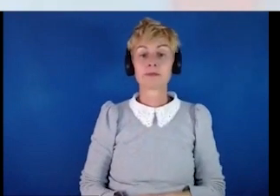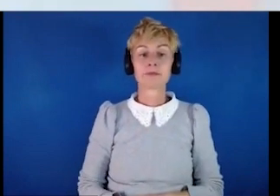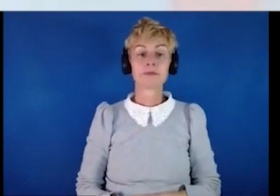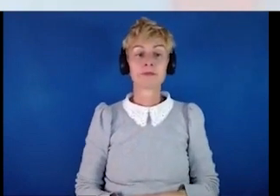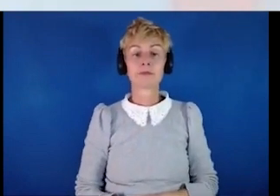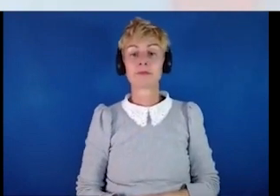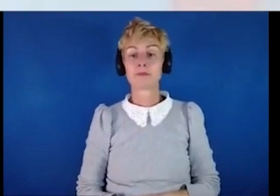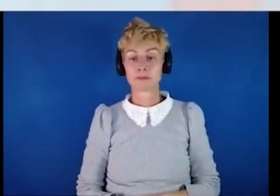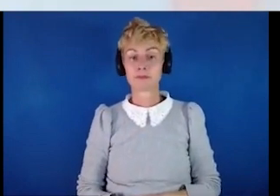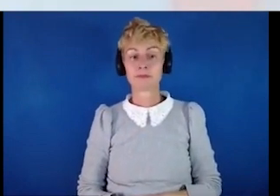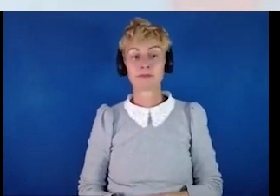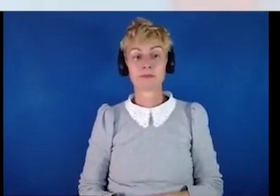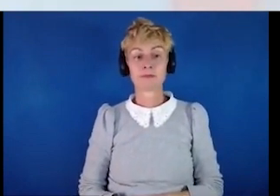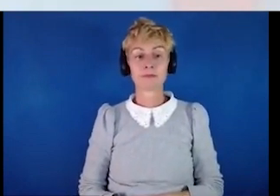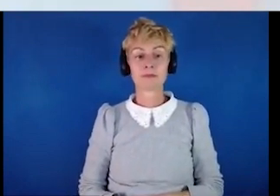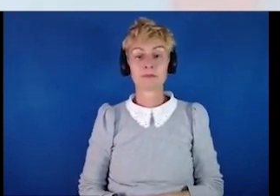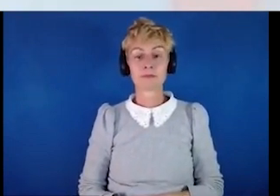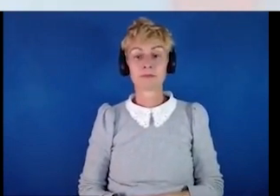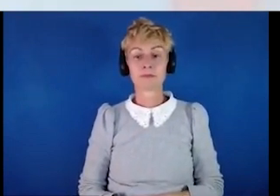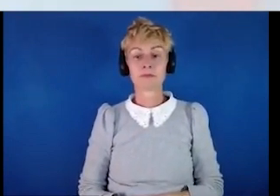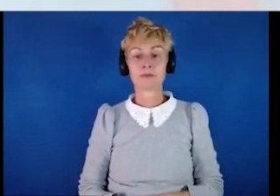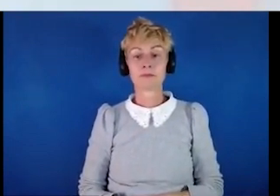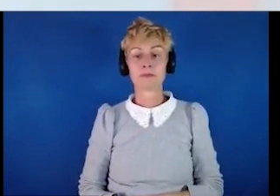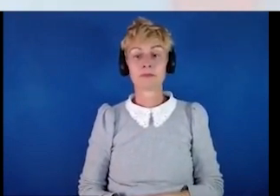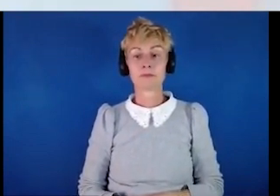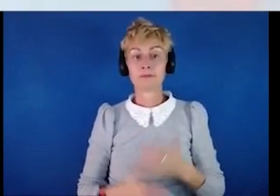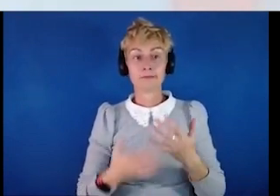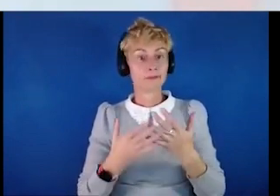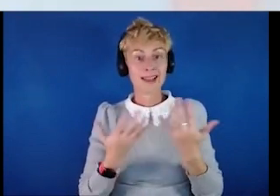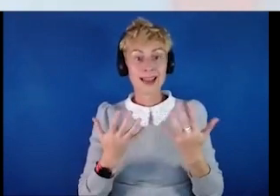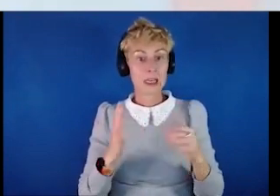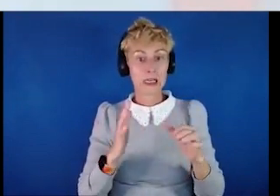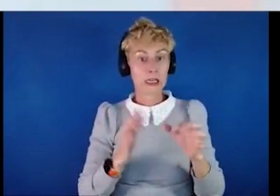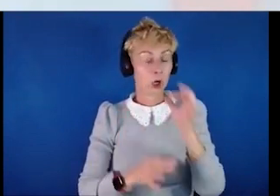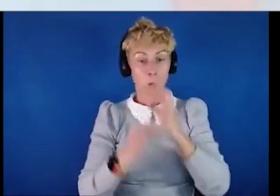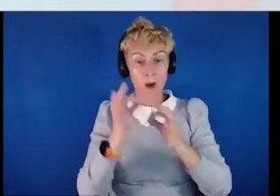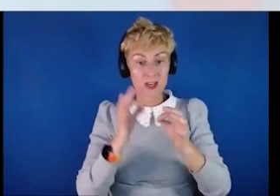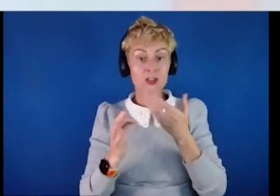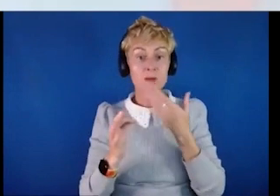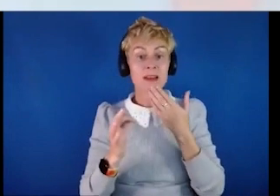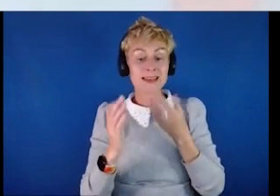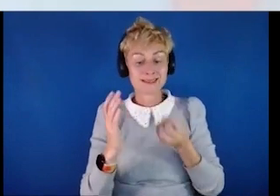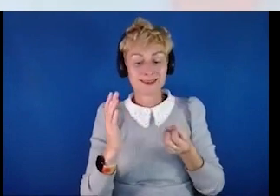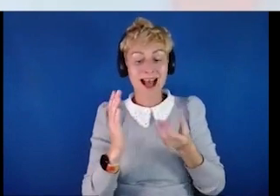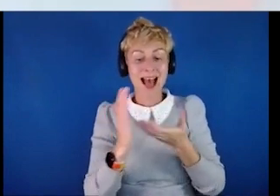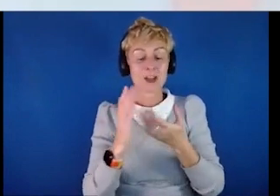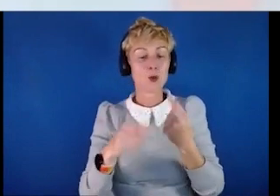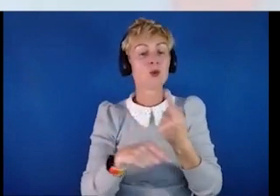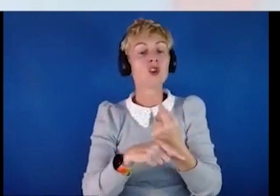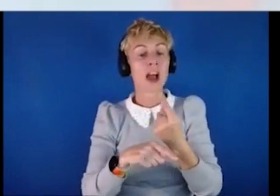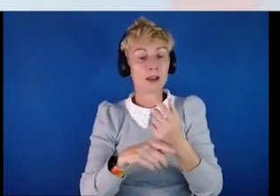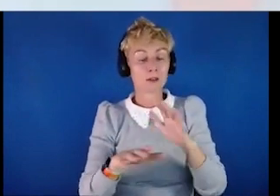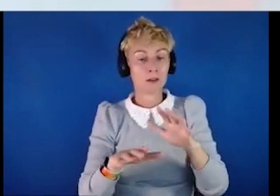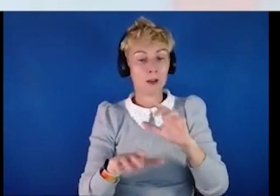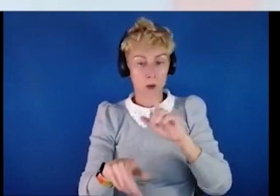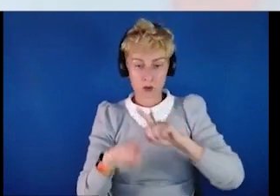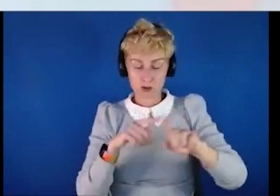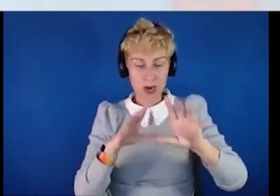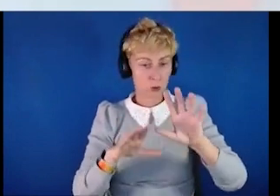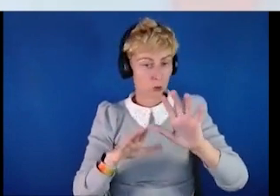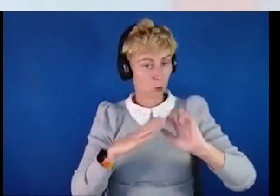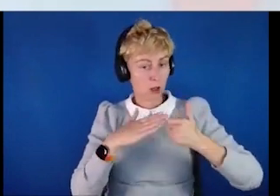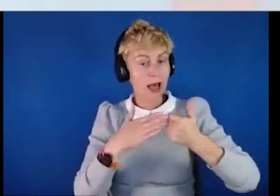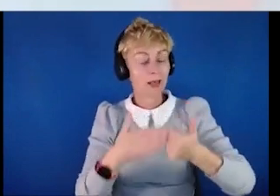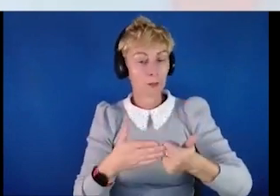Thank you so much, Nathan. And if you have questions, please put them into the chat and we'll try to solve it. It